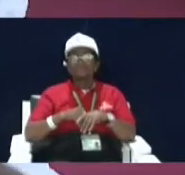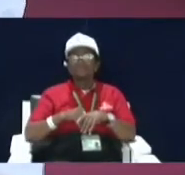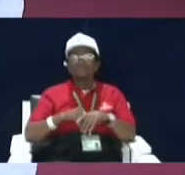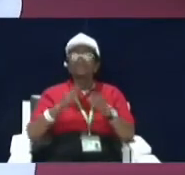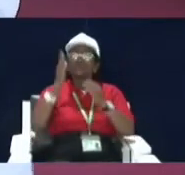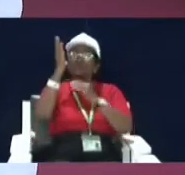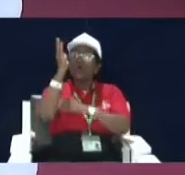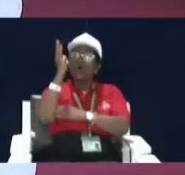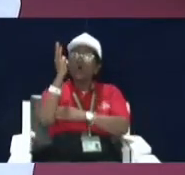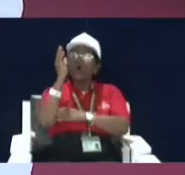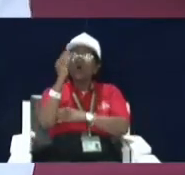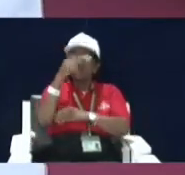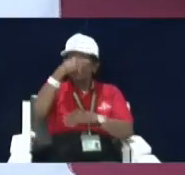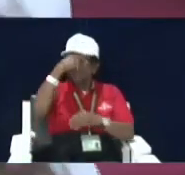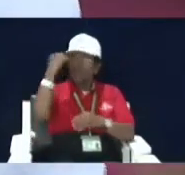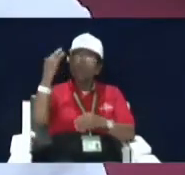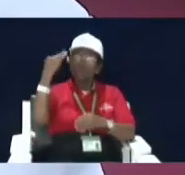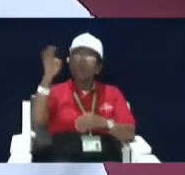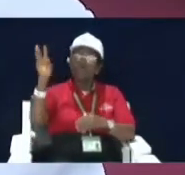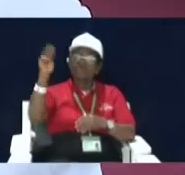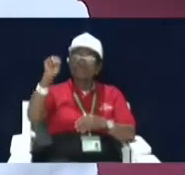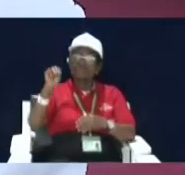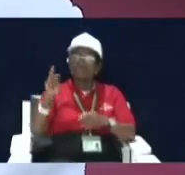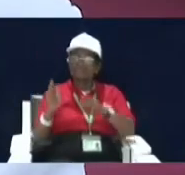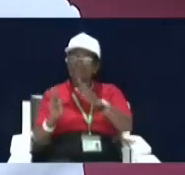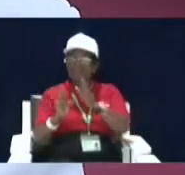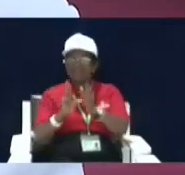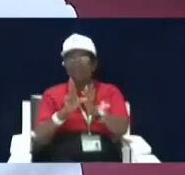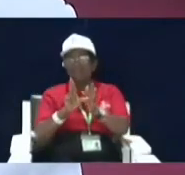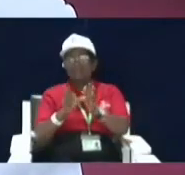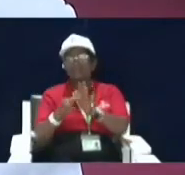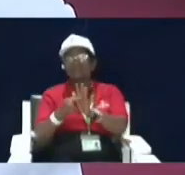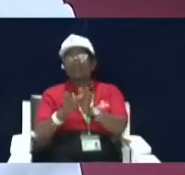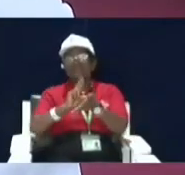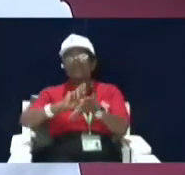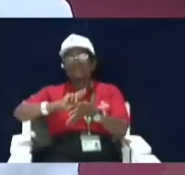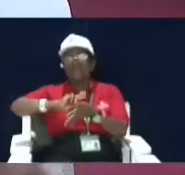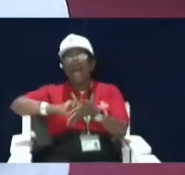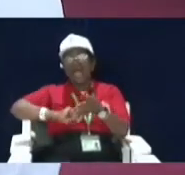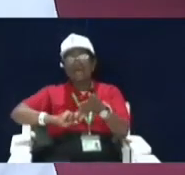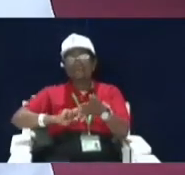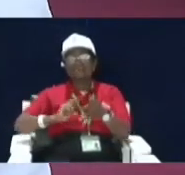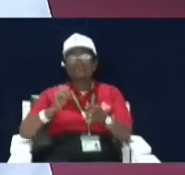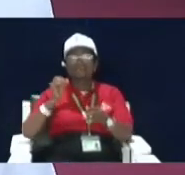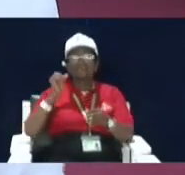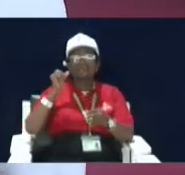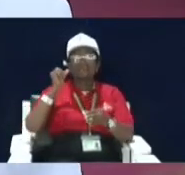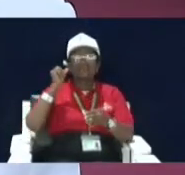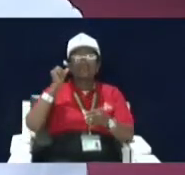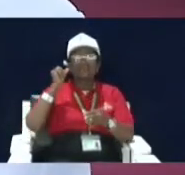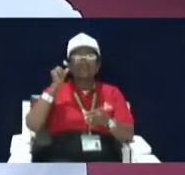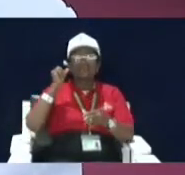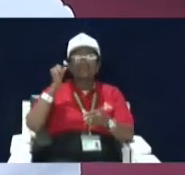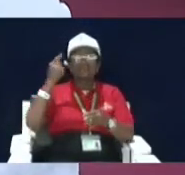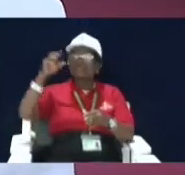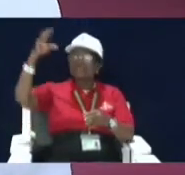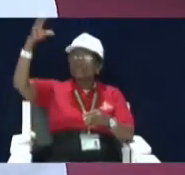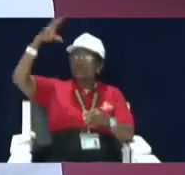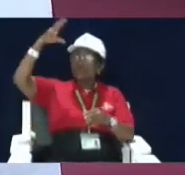God, because of him, reversed the son. Told the son to go